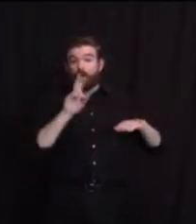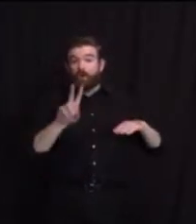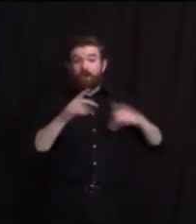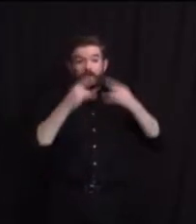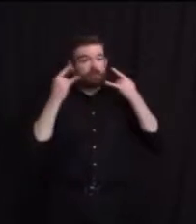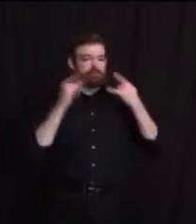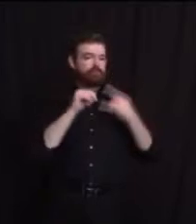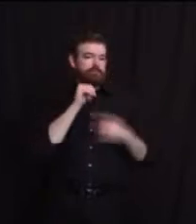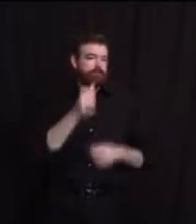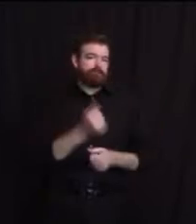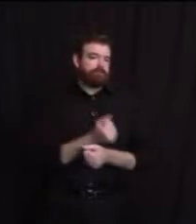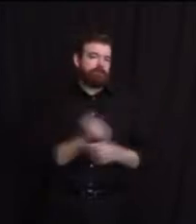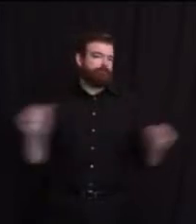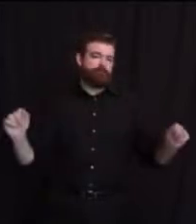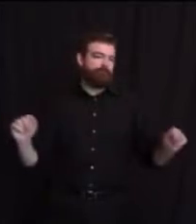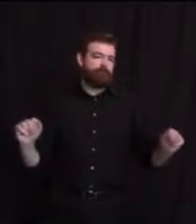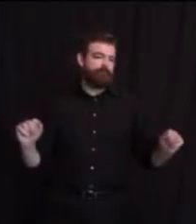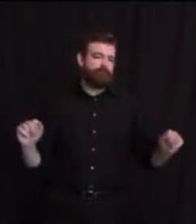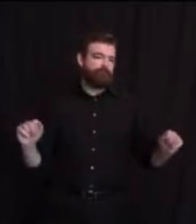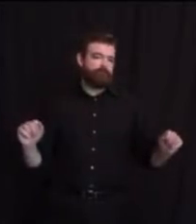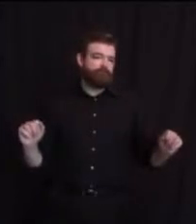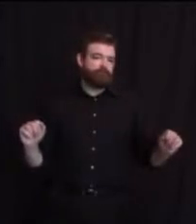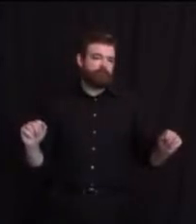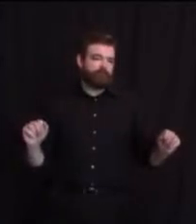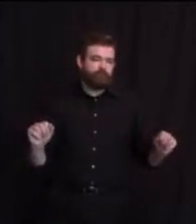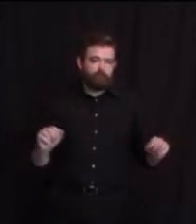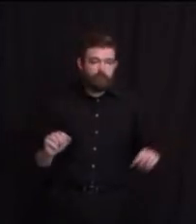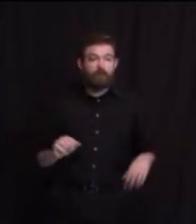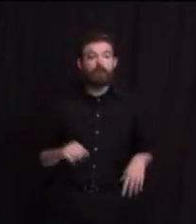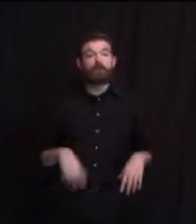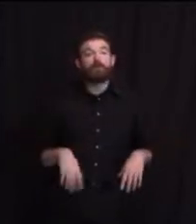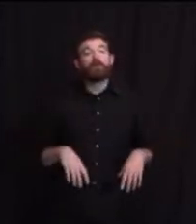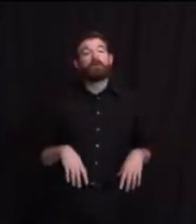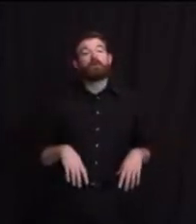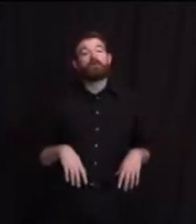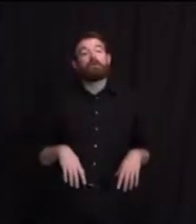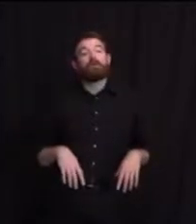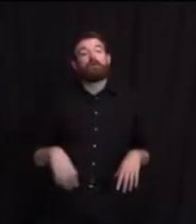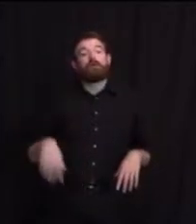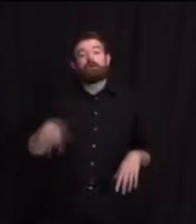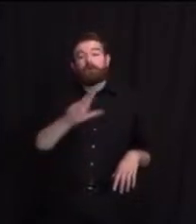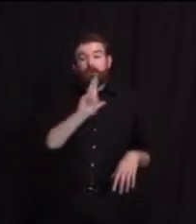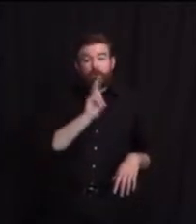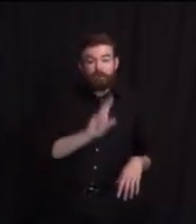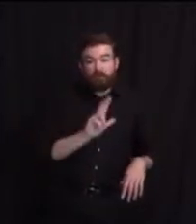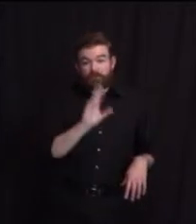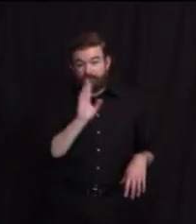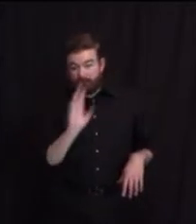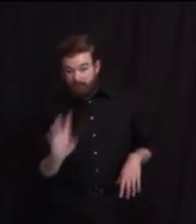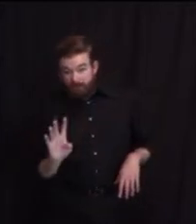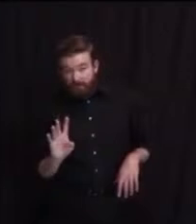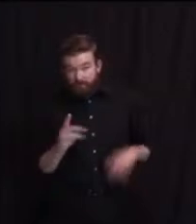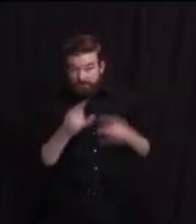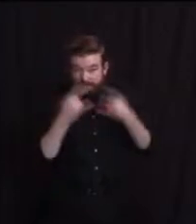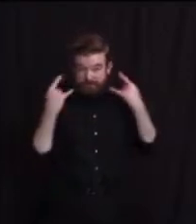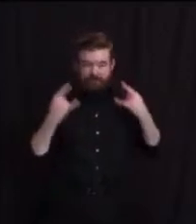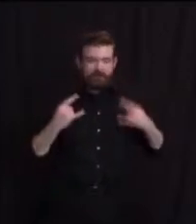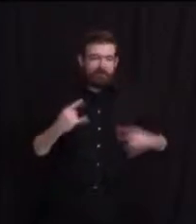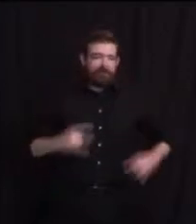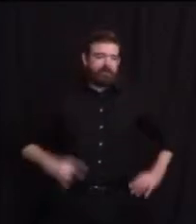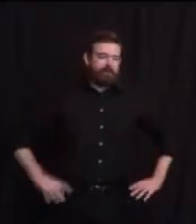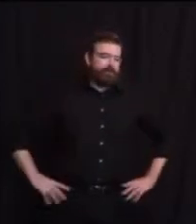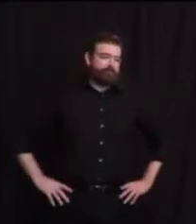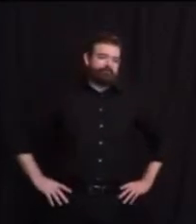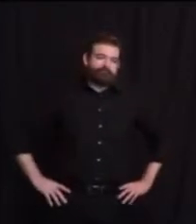we're also, thinking about toddlers and trying to keep a toddler in a mask. They will be